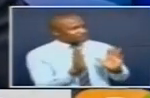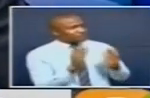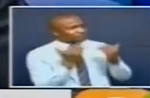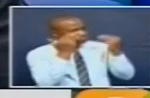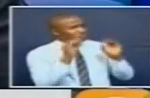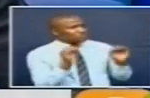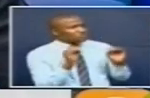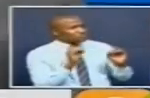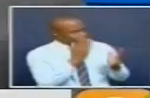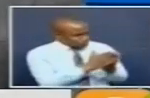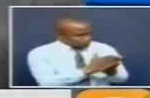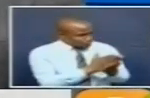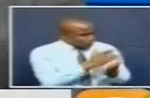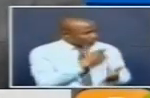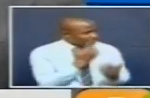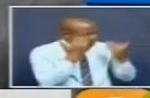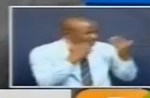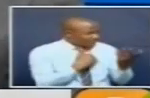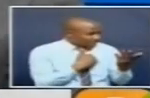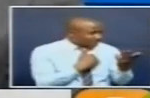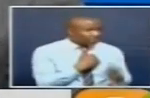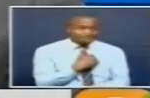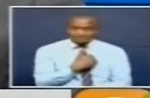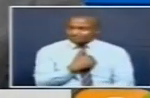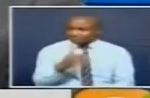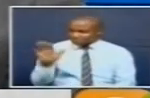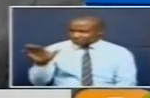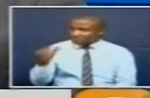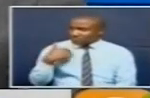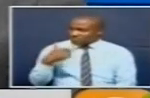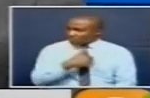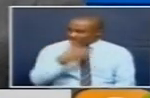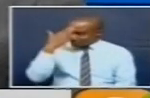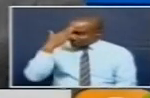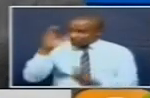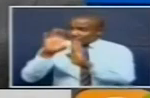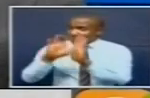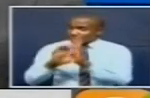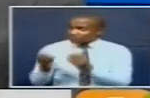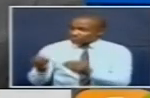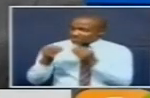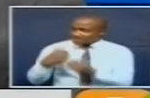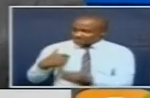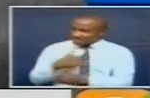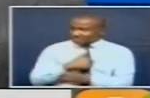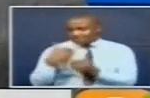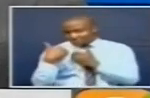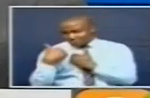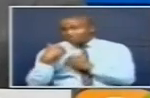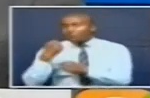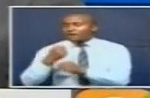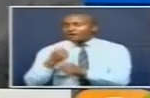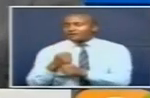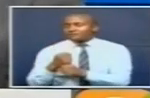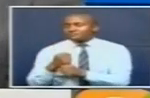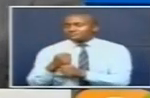election? Well, we know that the Constitution gives us the mandate to do what we're supposed to do. What the